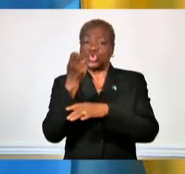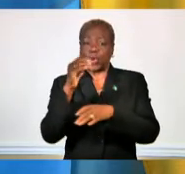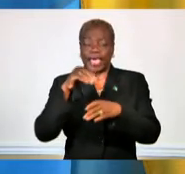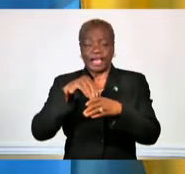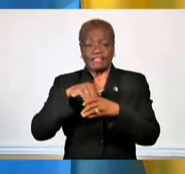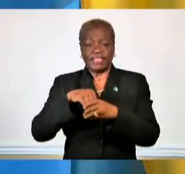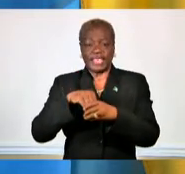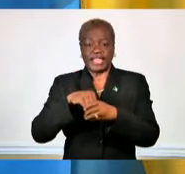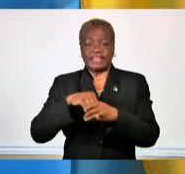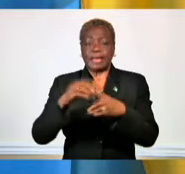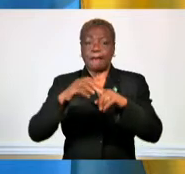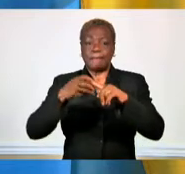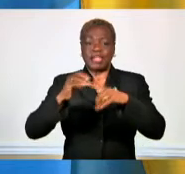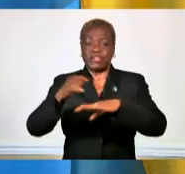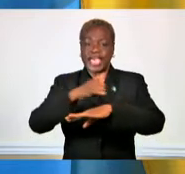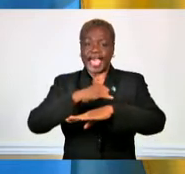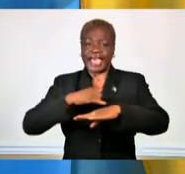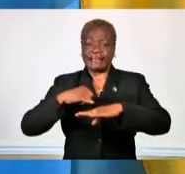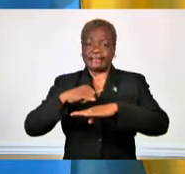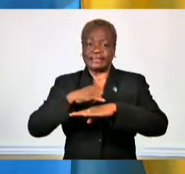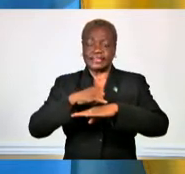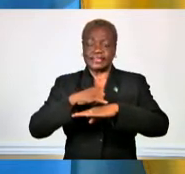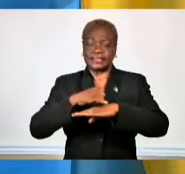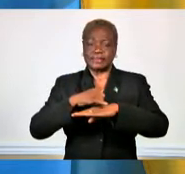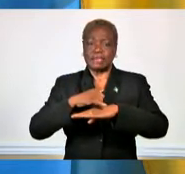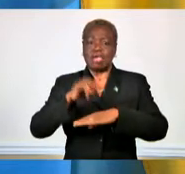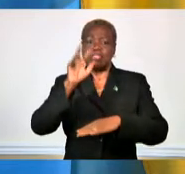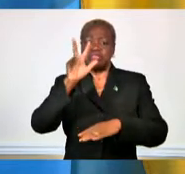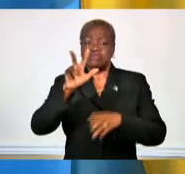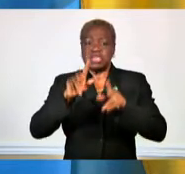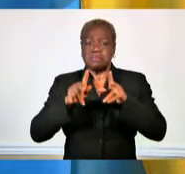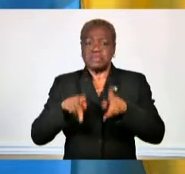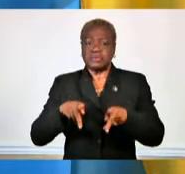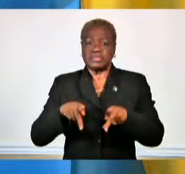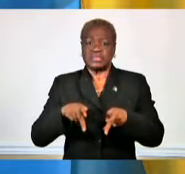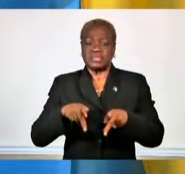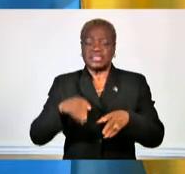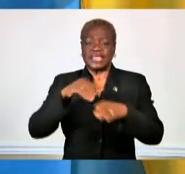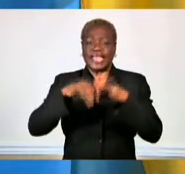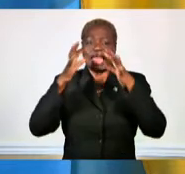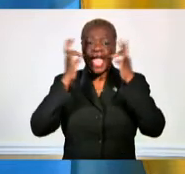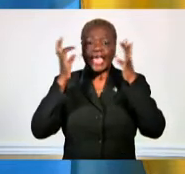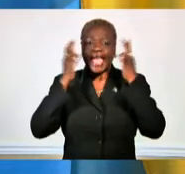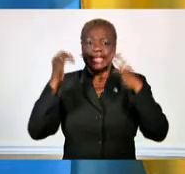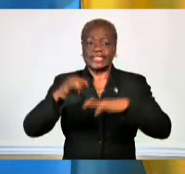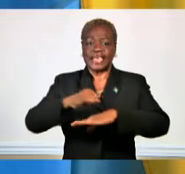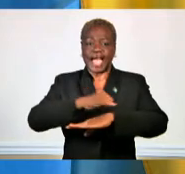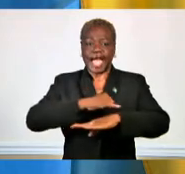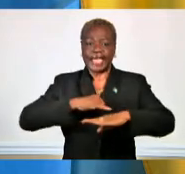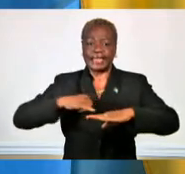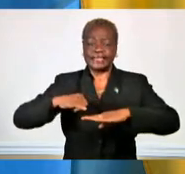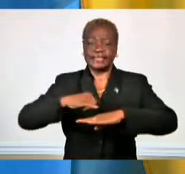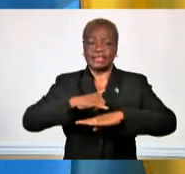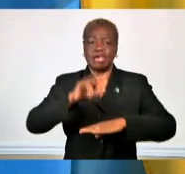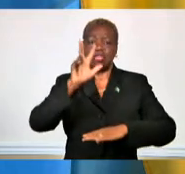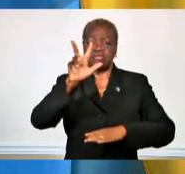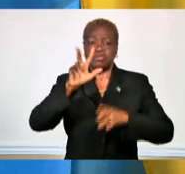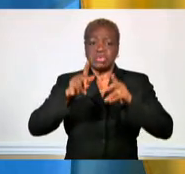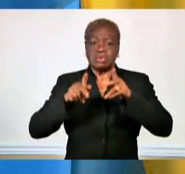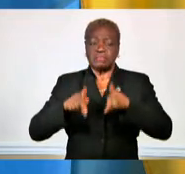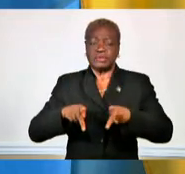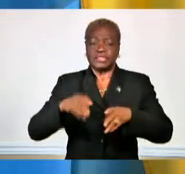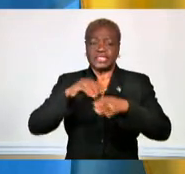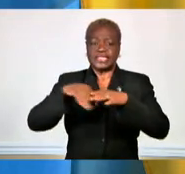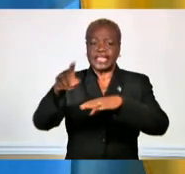cases in the Berry Islands, 3 cases in Cat Island, 3 cases